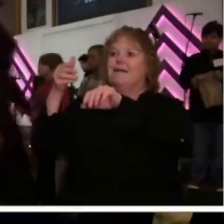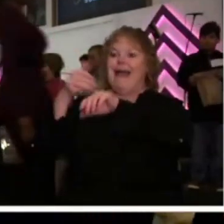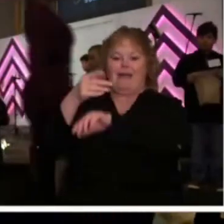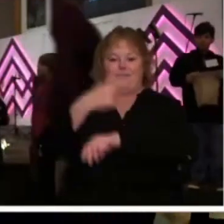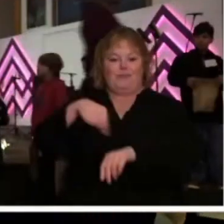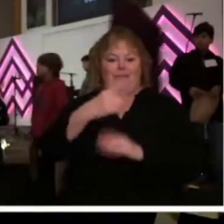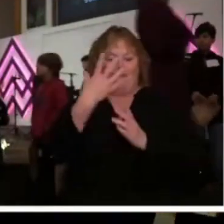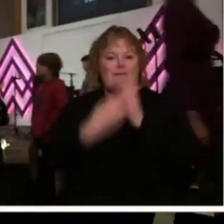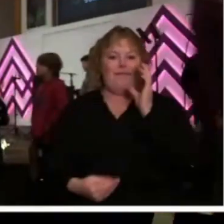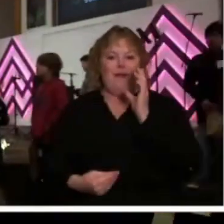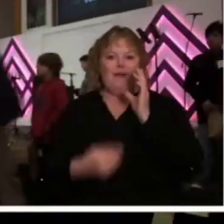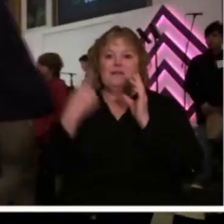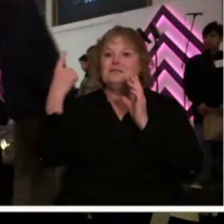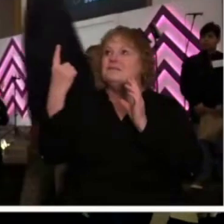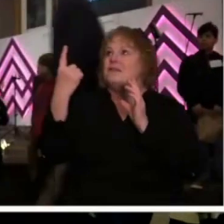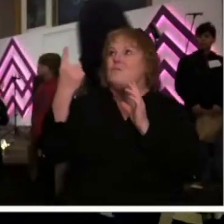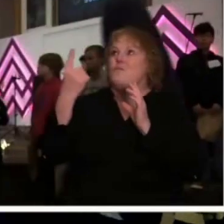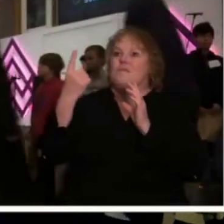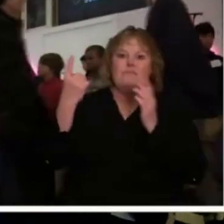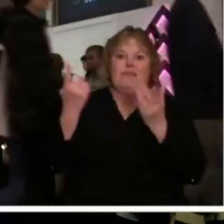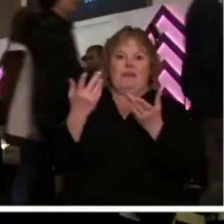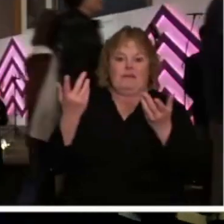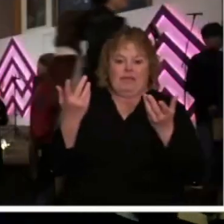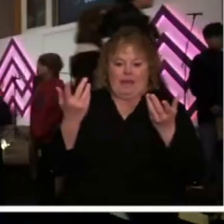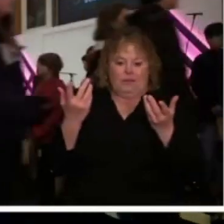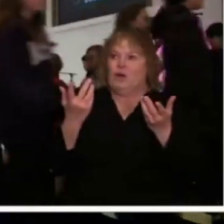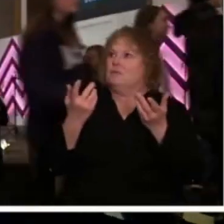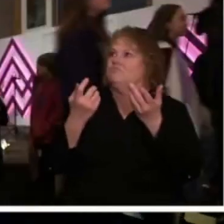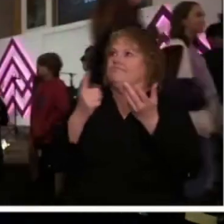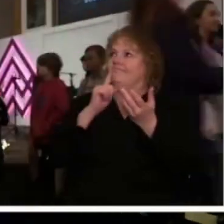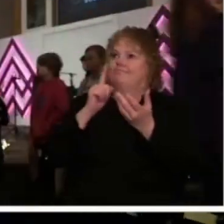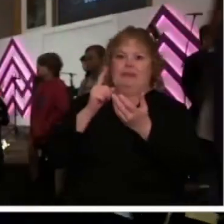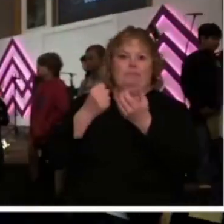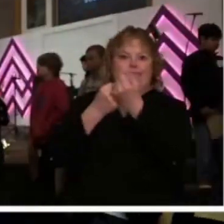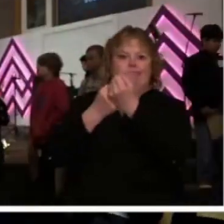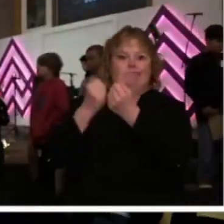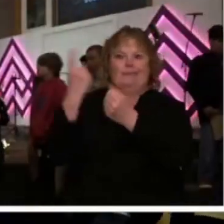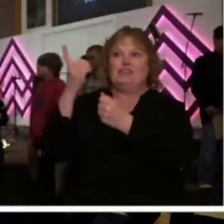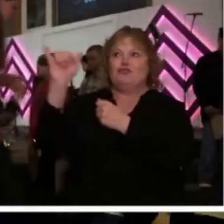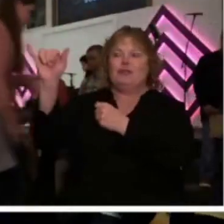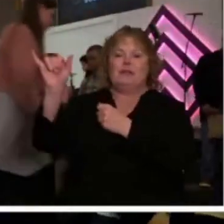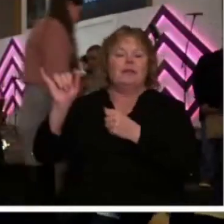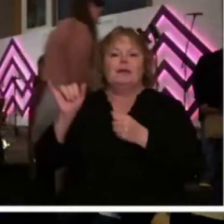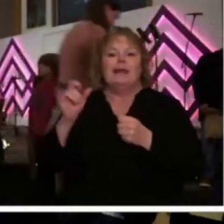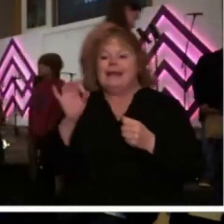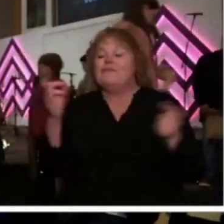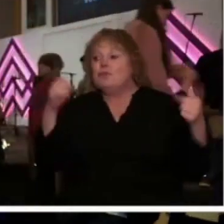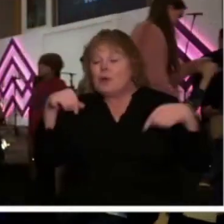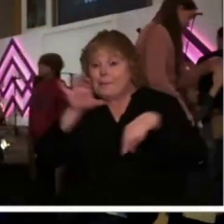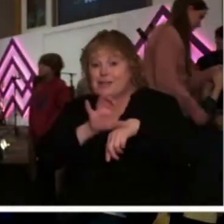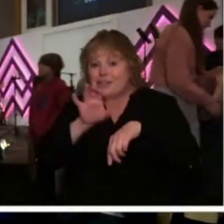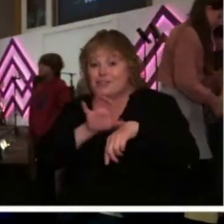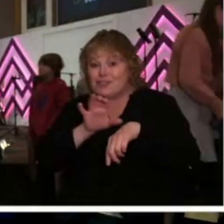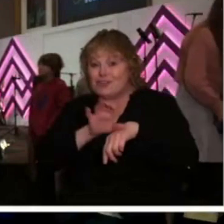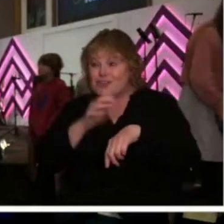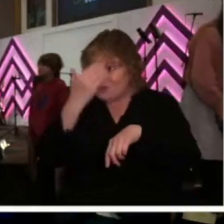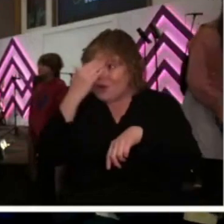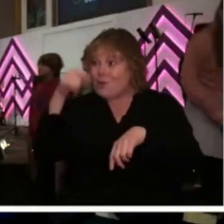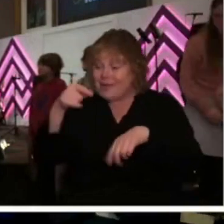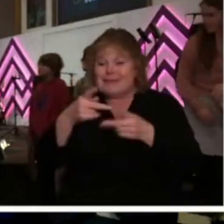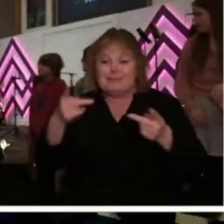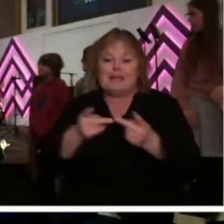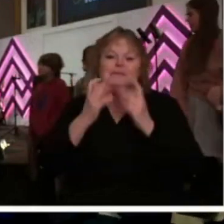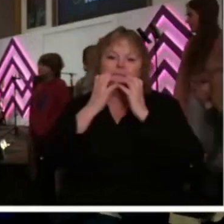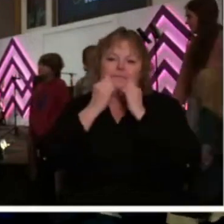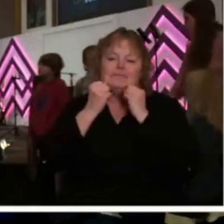make an impact in eternity. You don't have to be around Grace Assembly very long to realize that this is a special place.